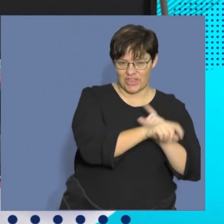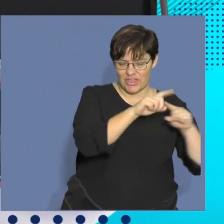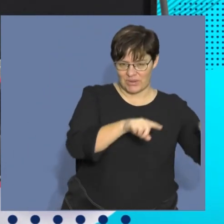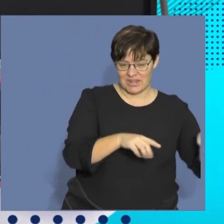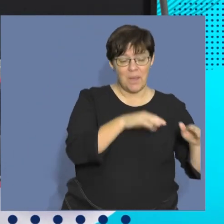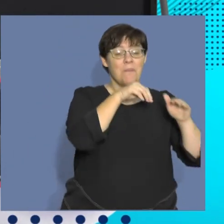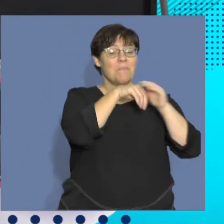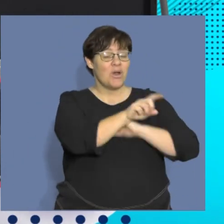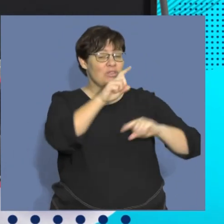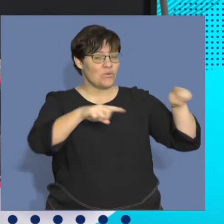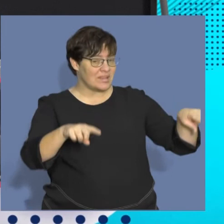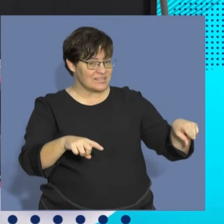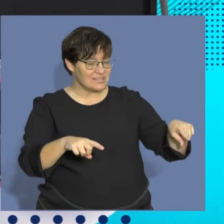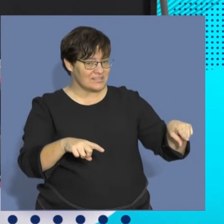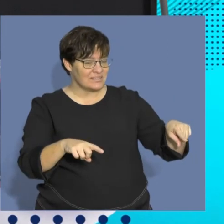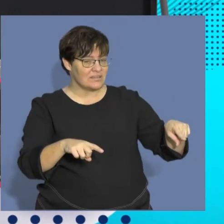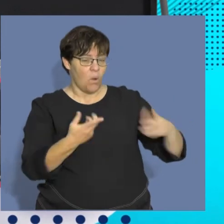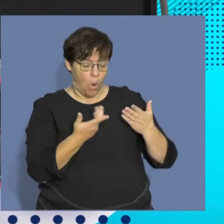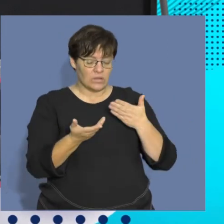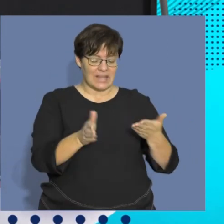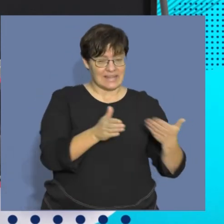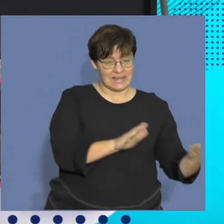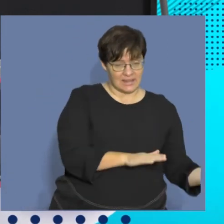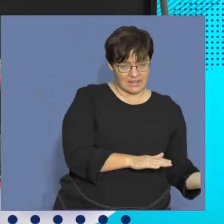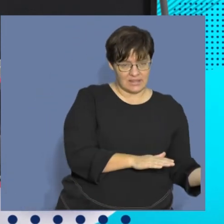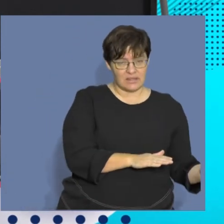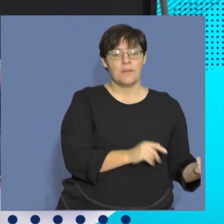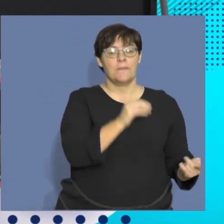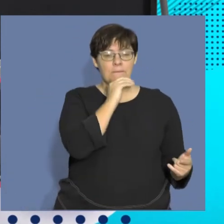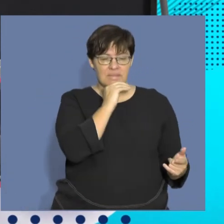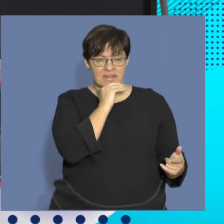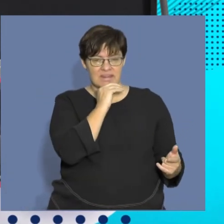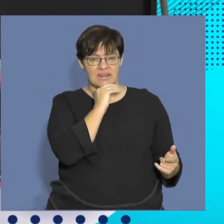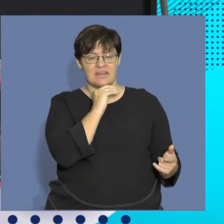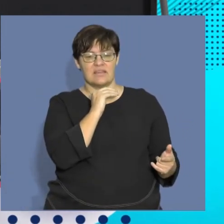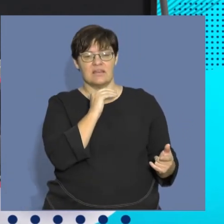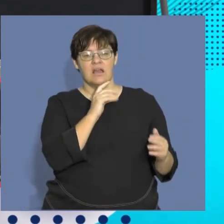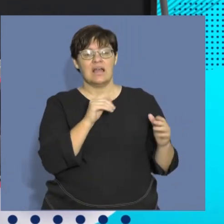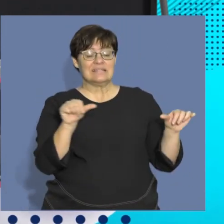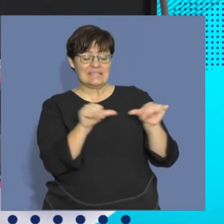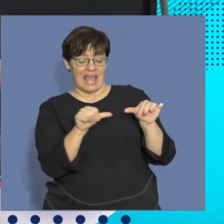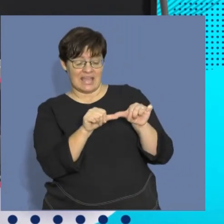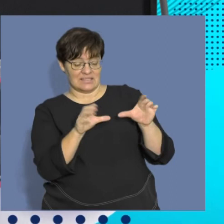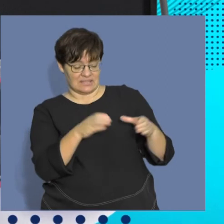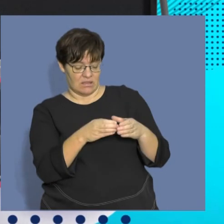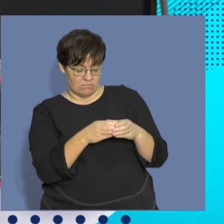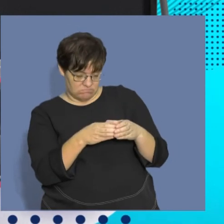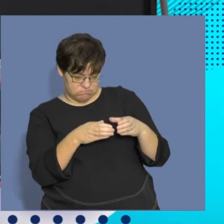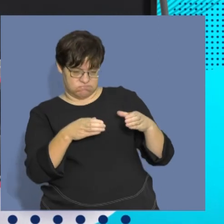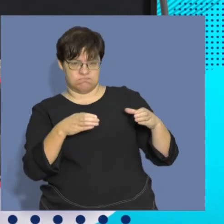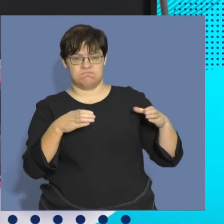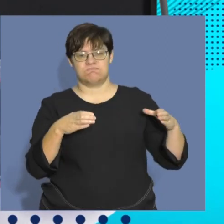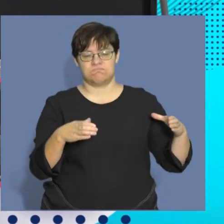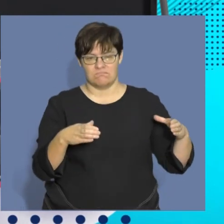parameters. Birth rate, and birth rate or natality is going to increase